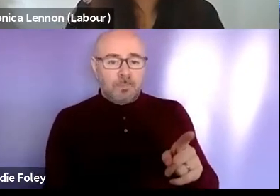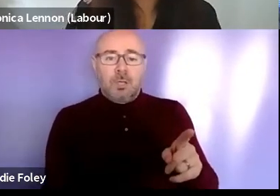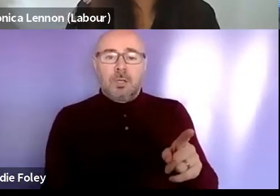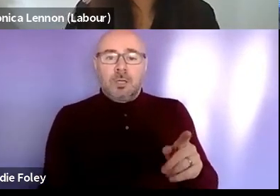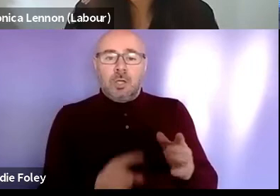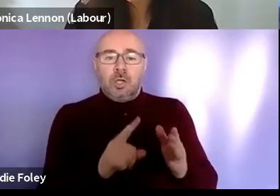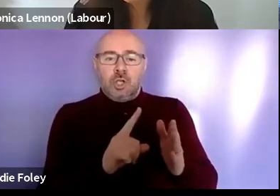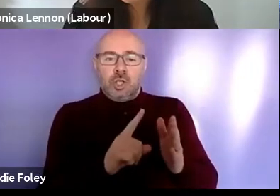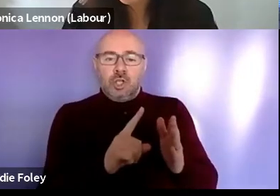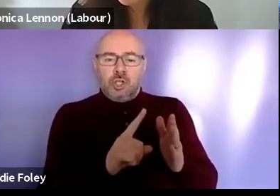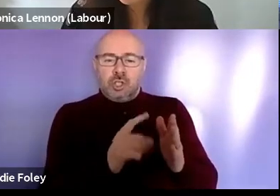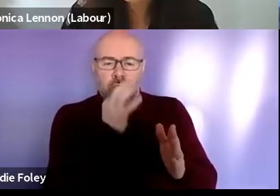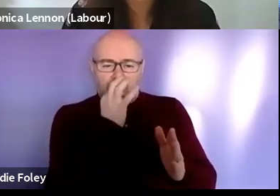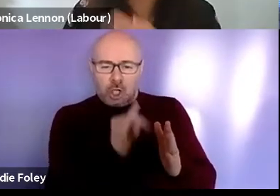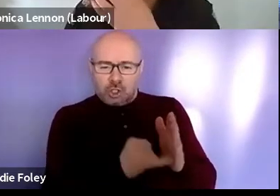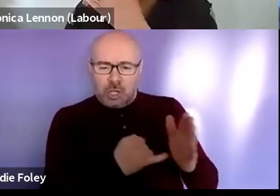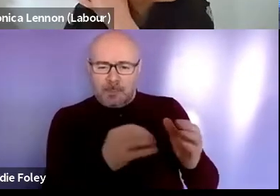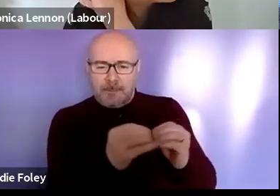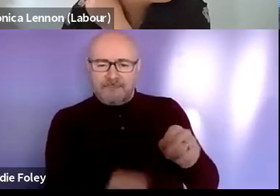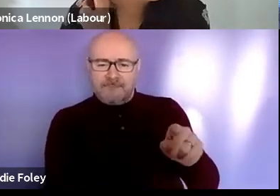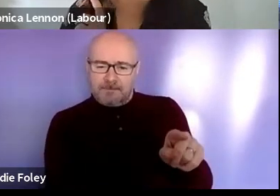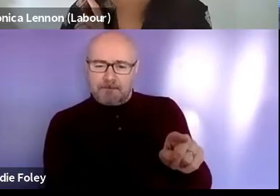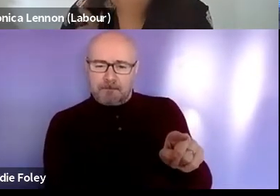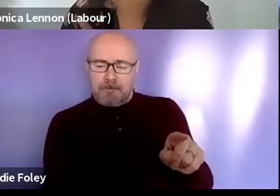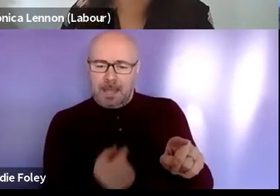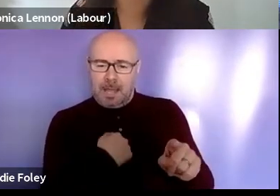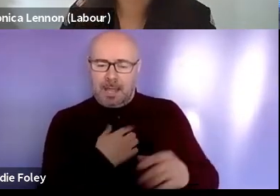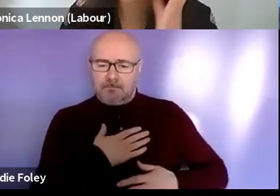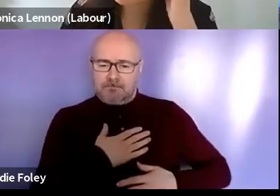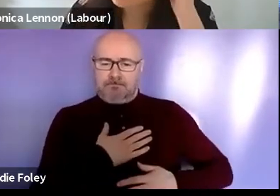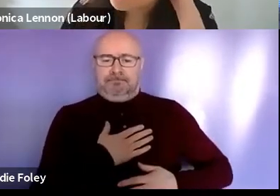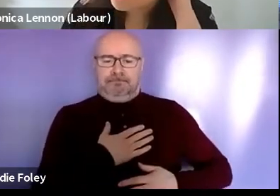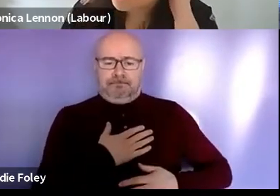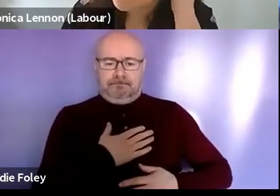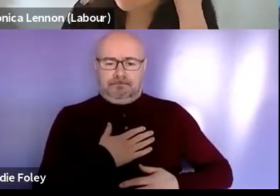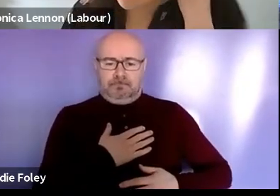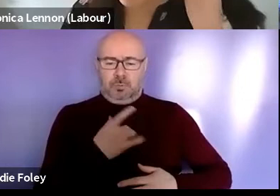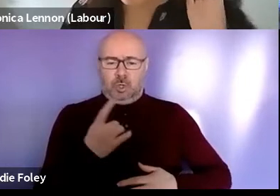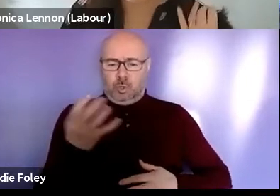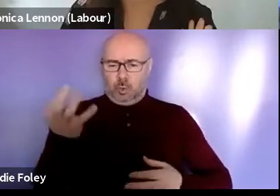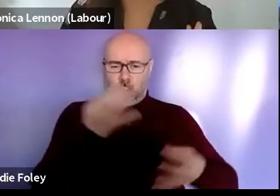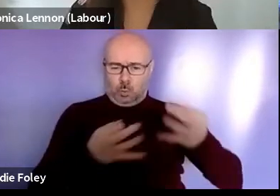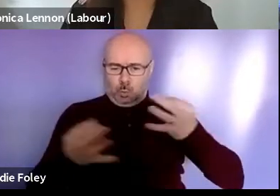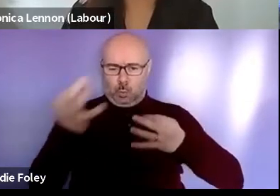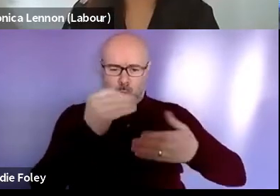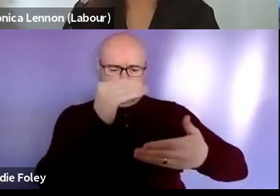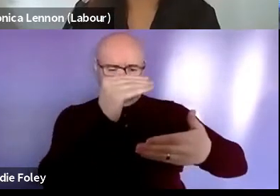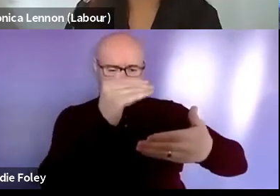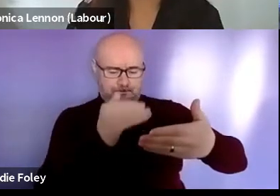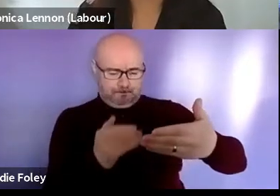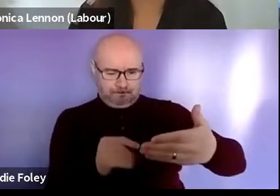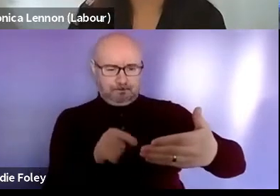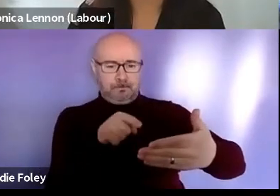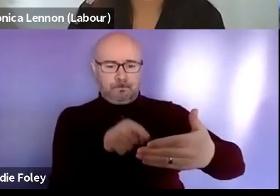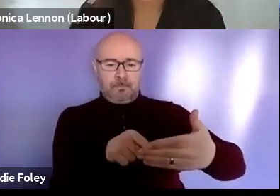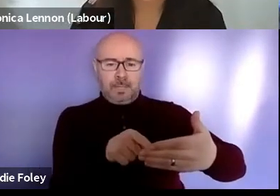I was struck when the questions came in from people originally to inform this discussion. There